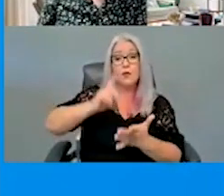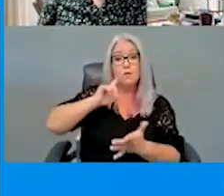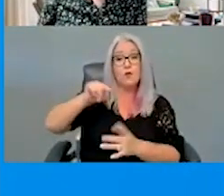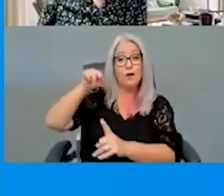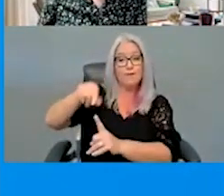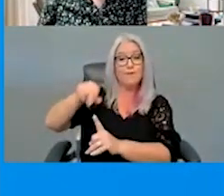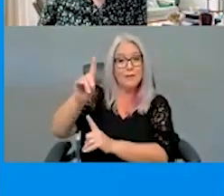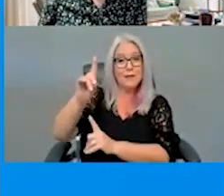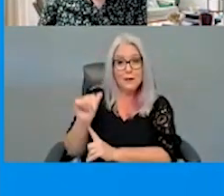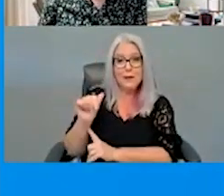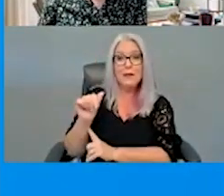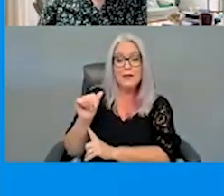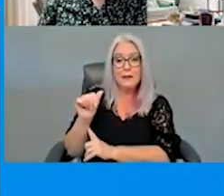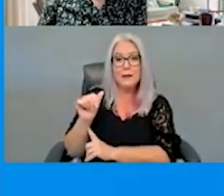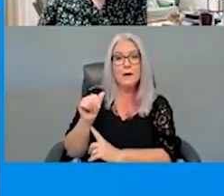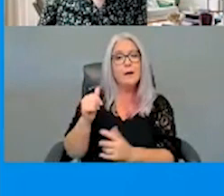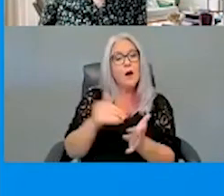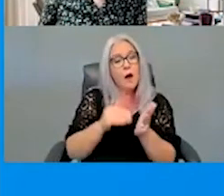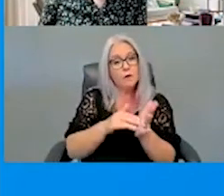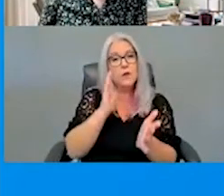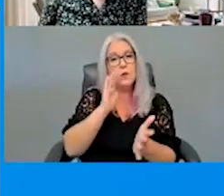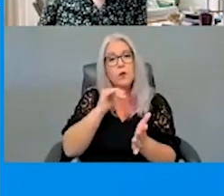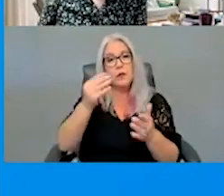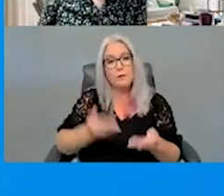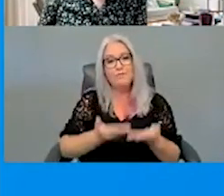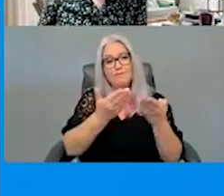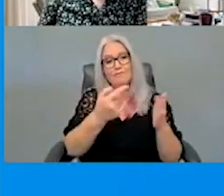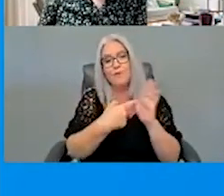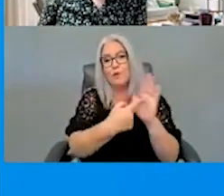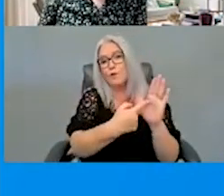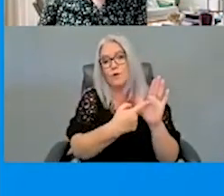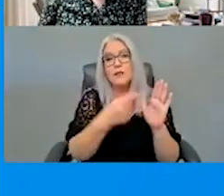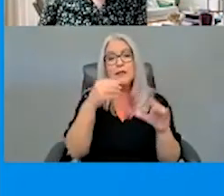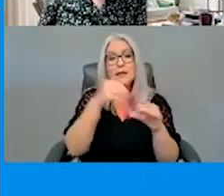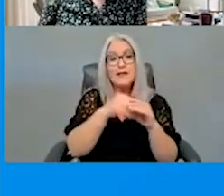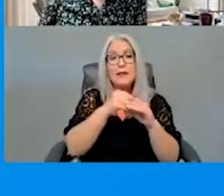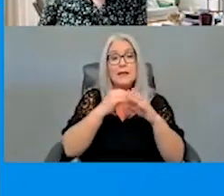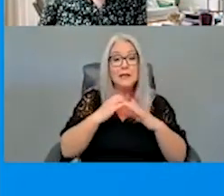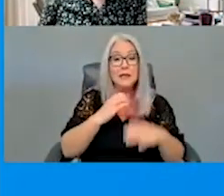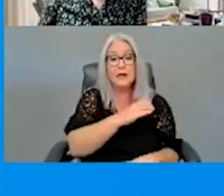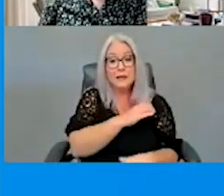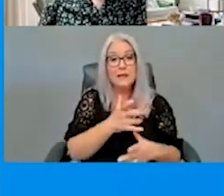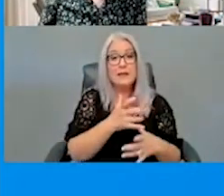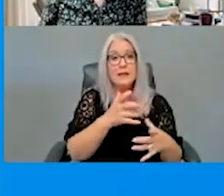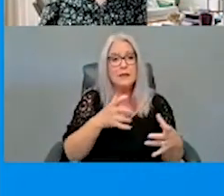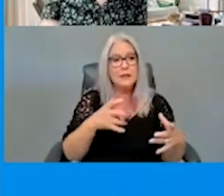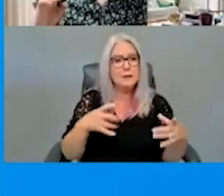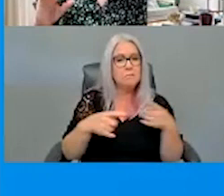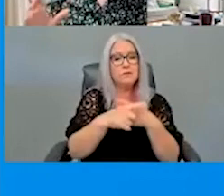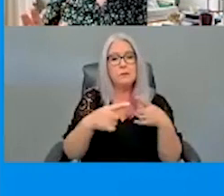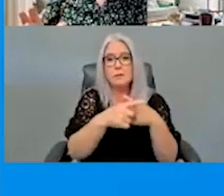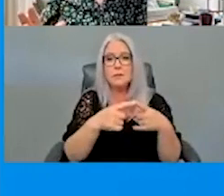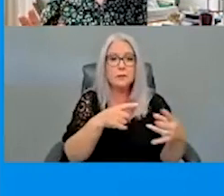this often comes up in custody disputes and in states where laws have not been made to clarify and to